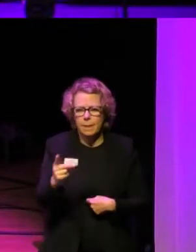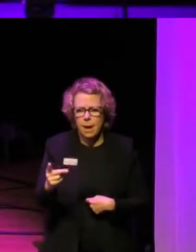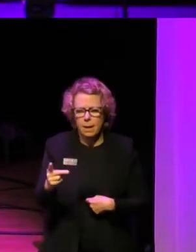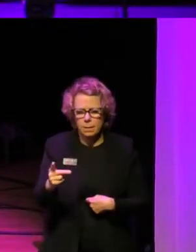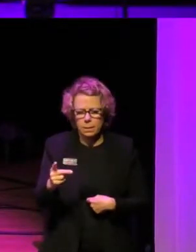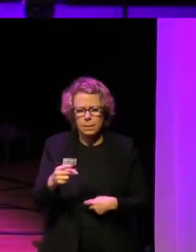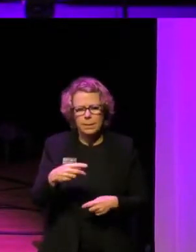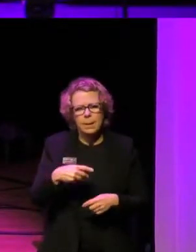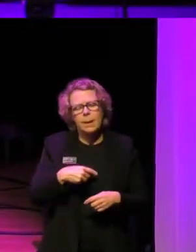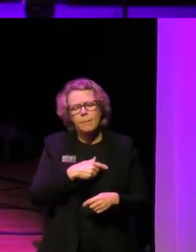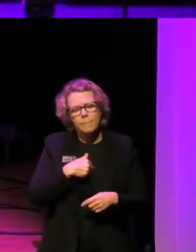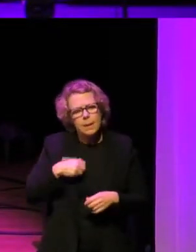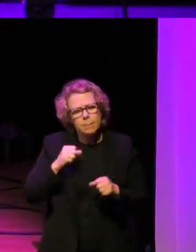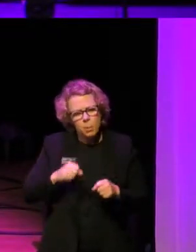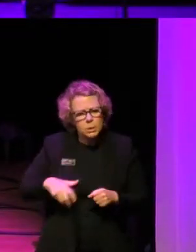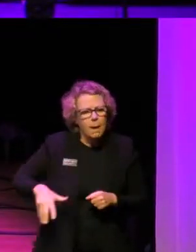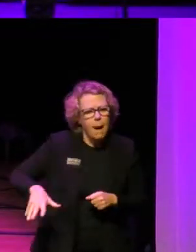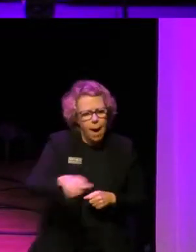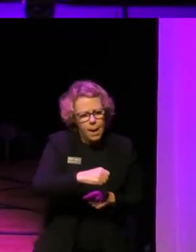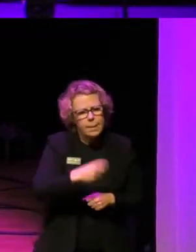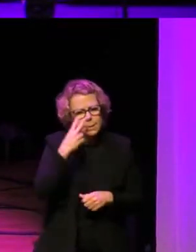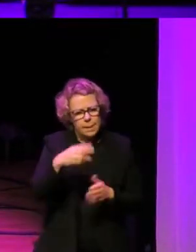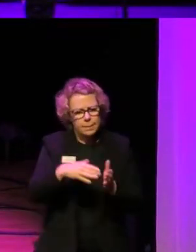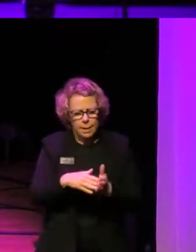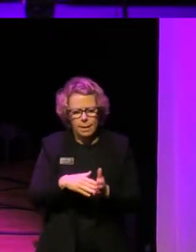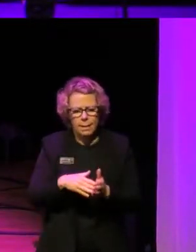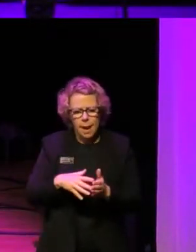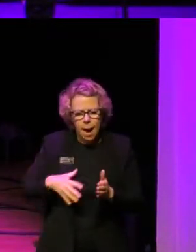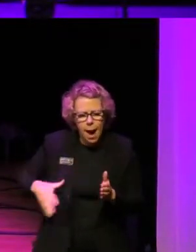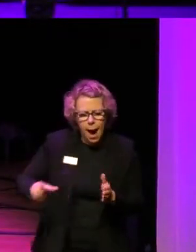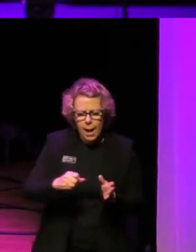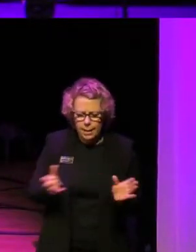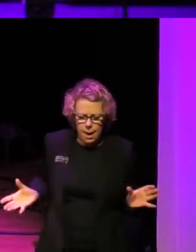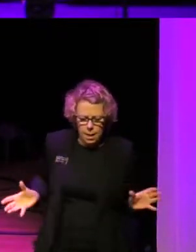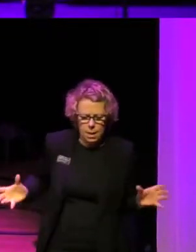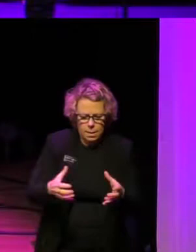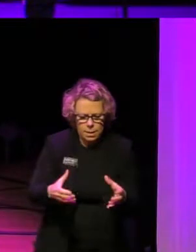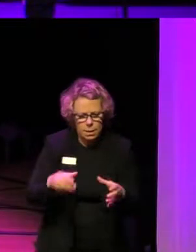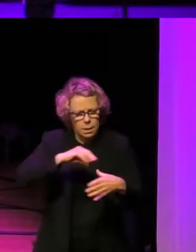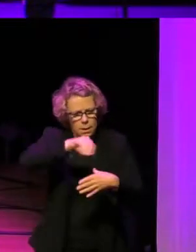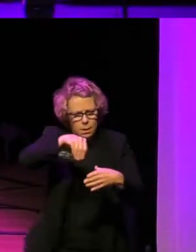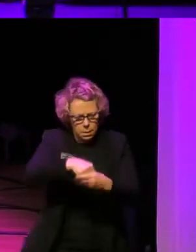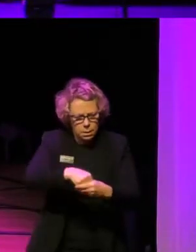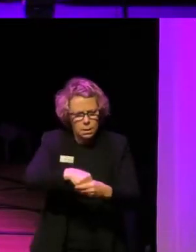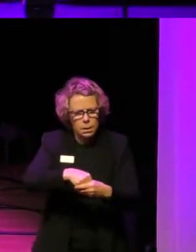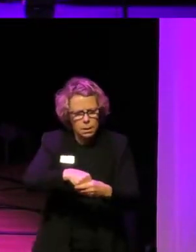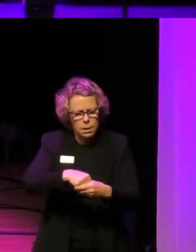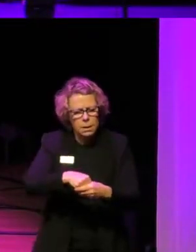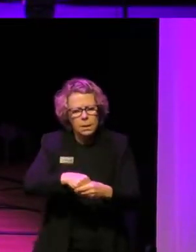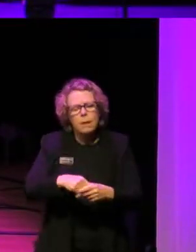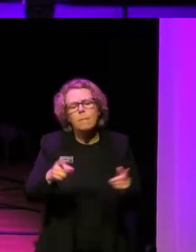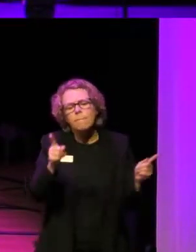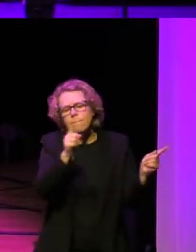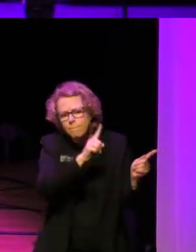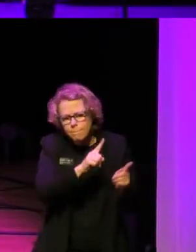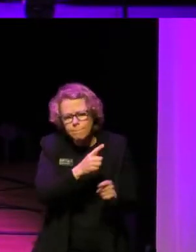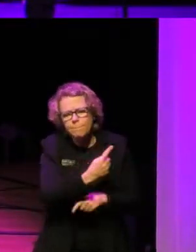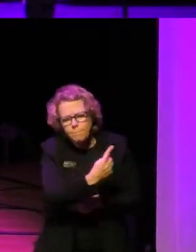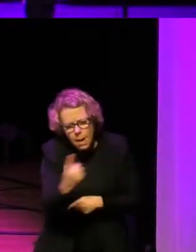to ensure that no one is left behind in terms of enjoying every human